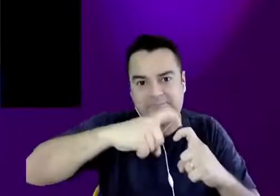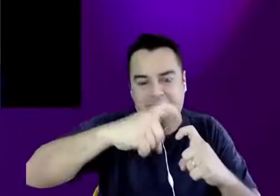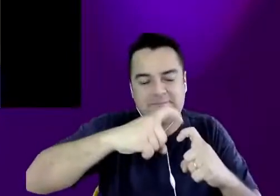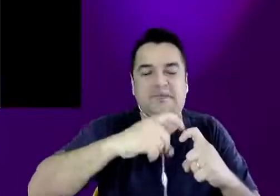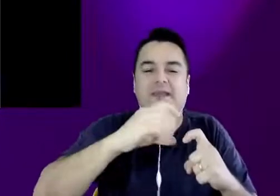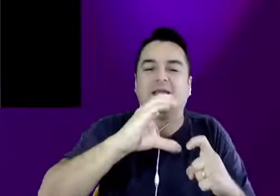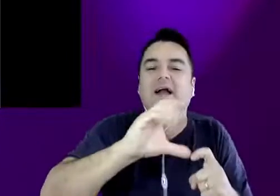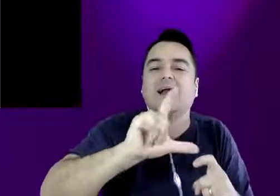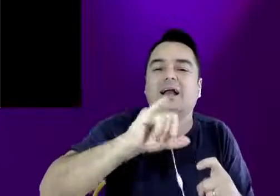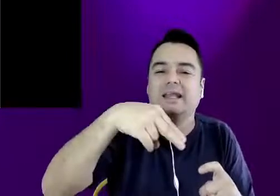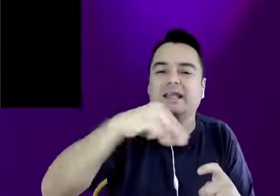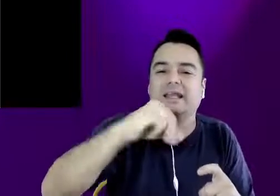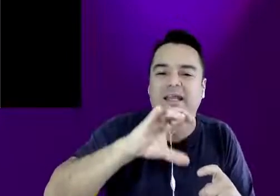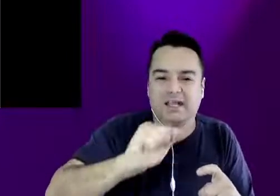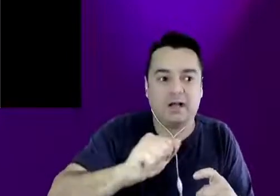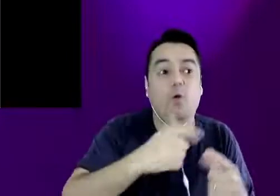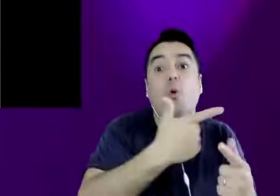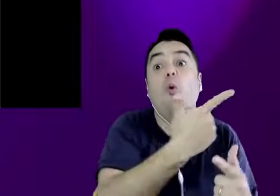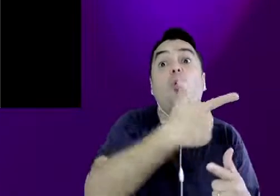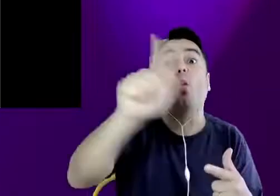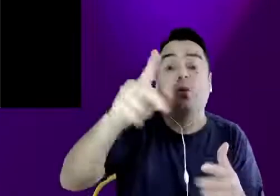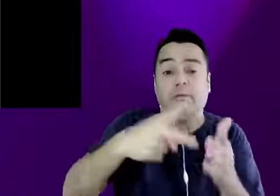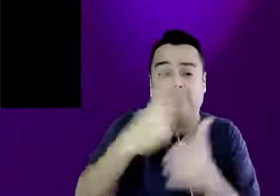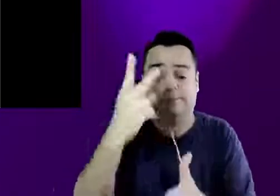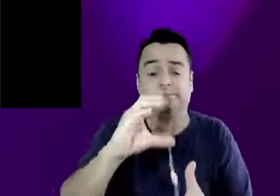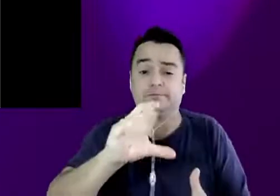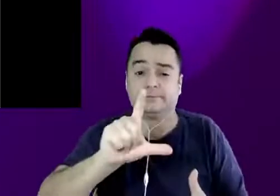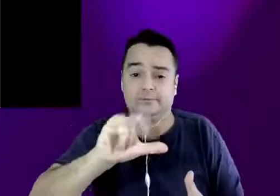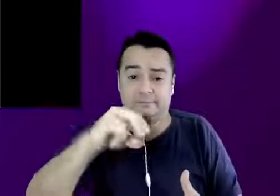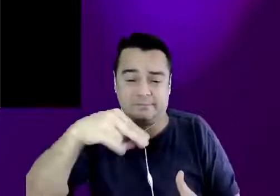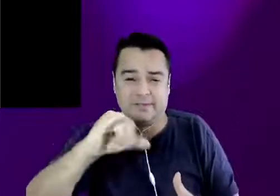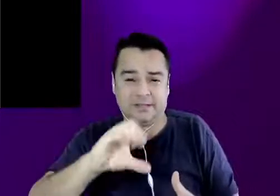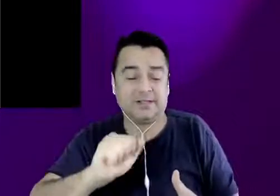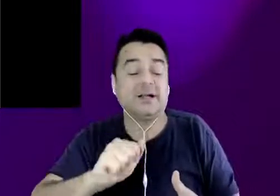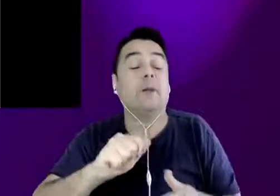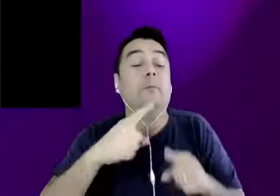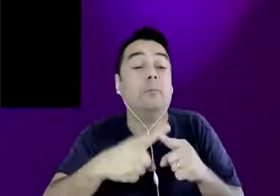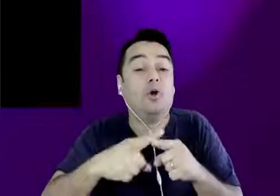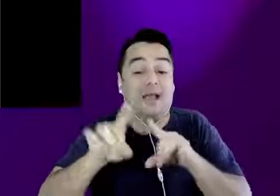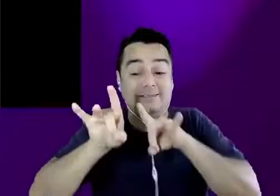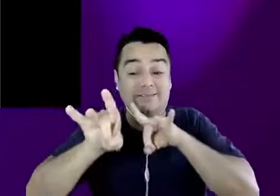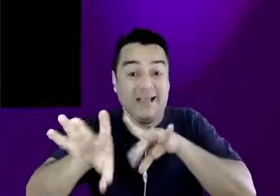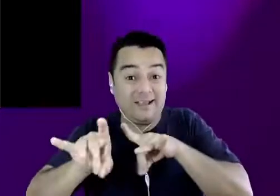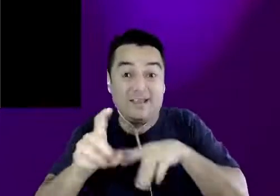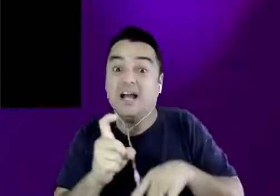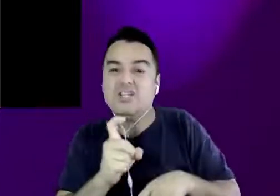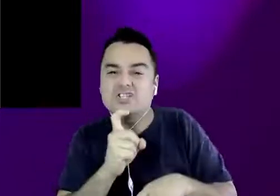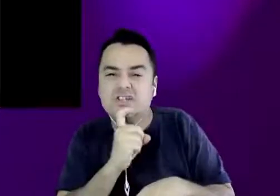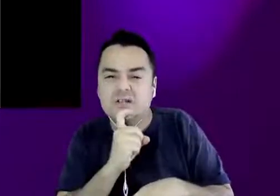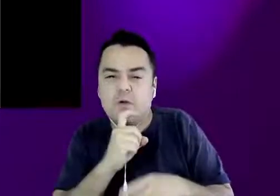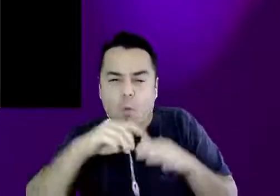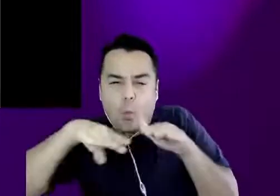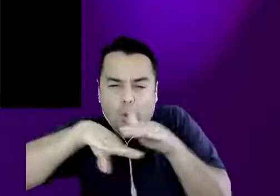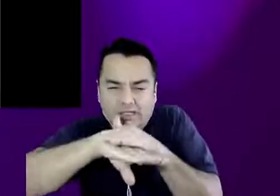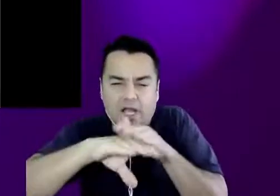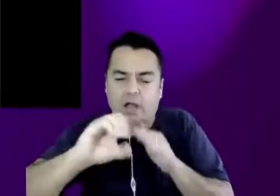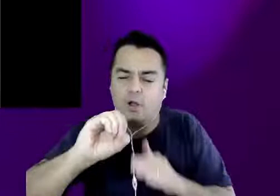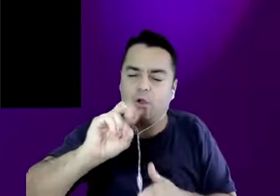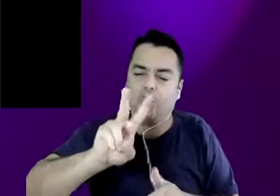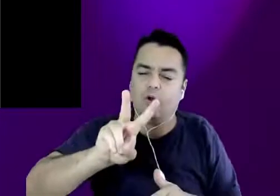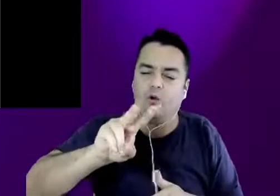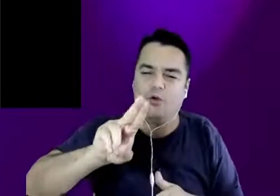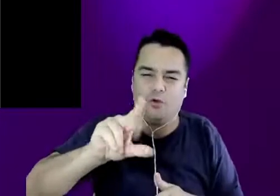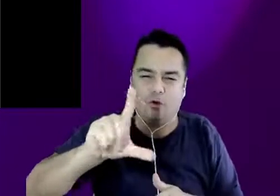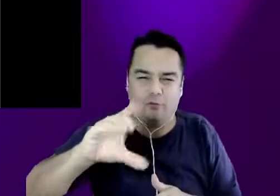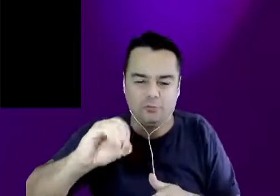the technique of egg freezing, and now we are using the technique called vitrification, is a technique that you need